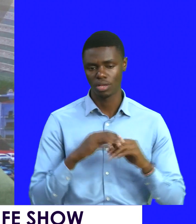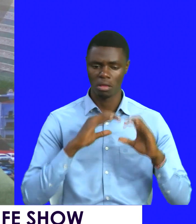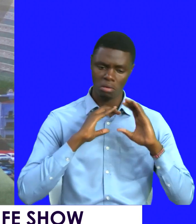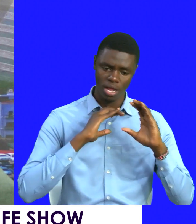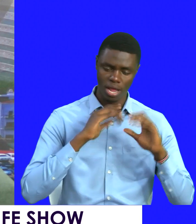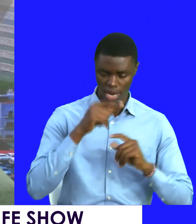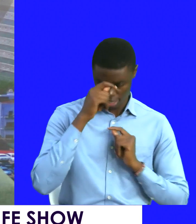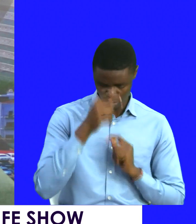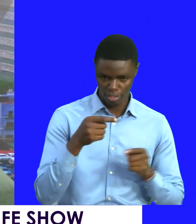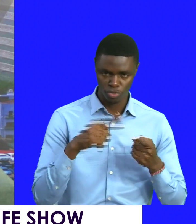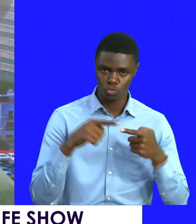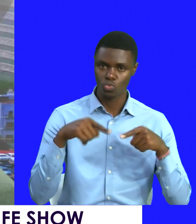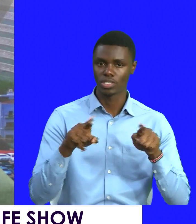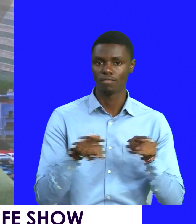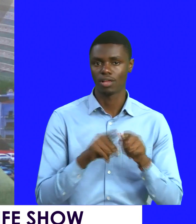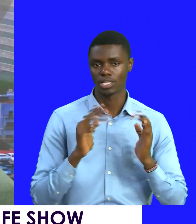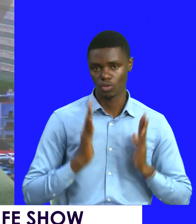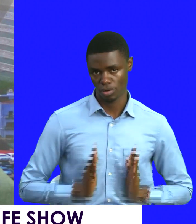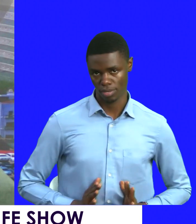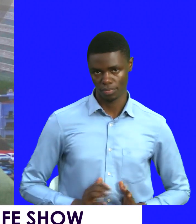you as a human being.